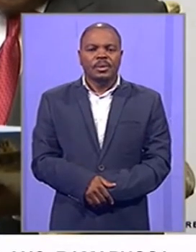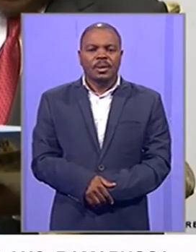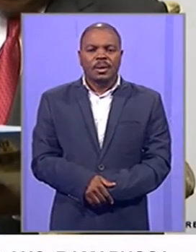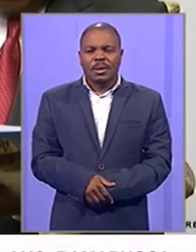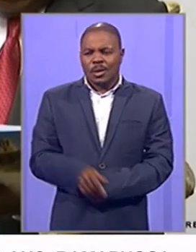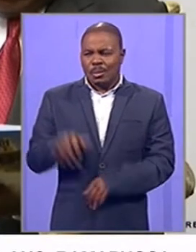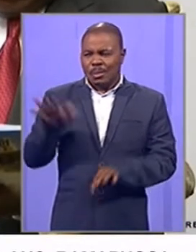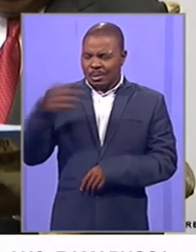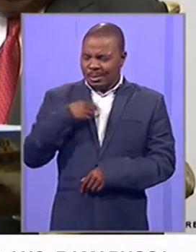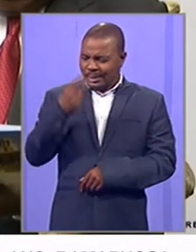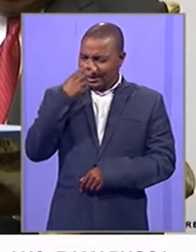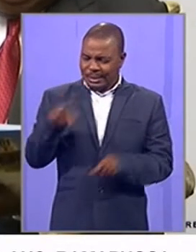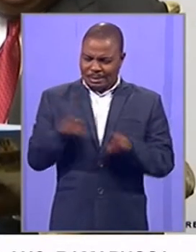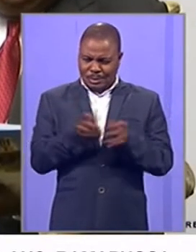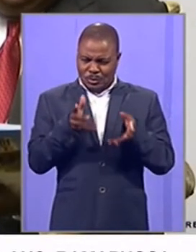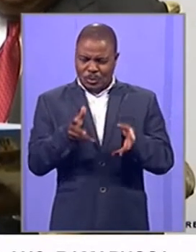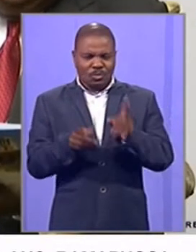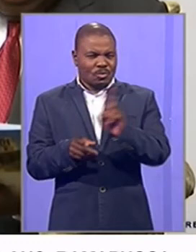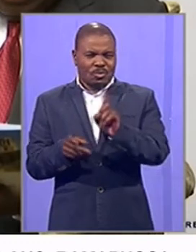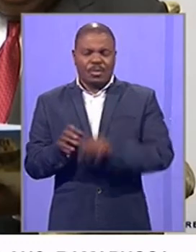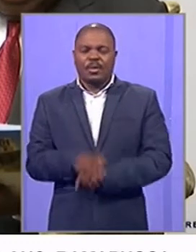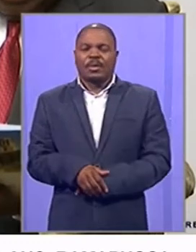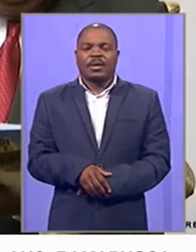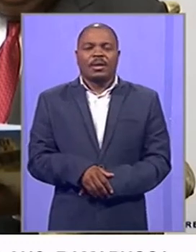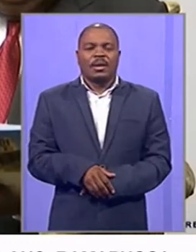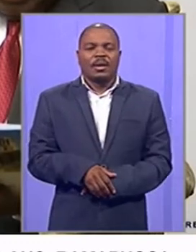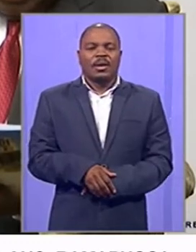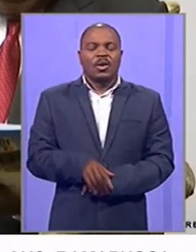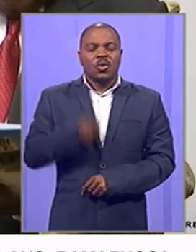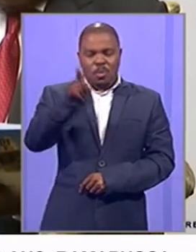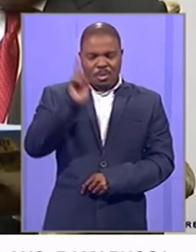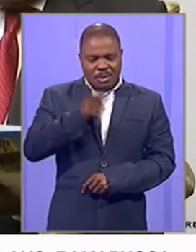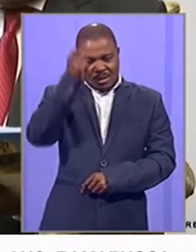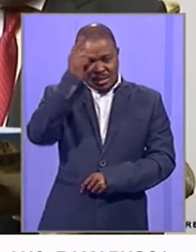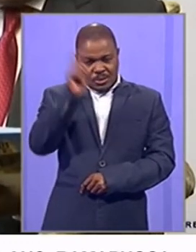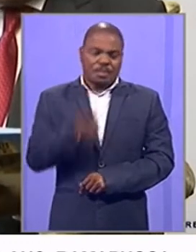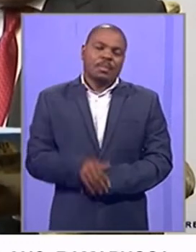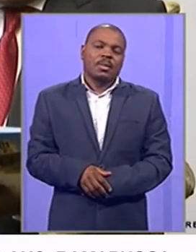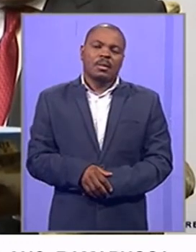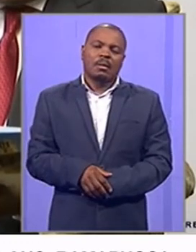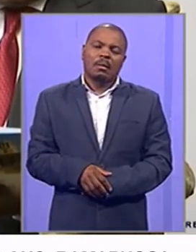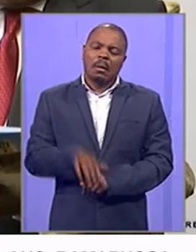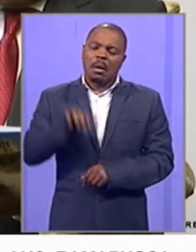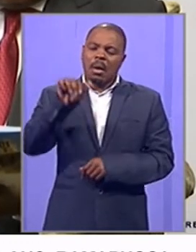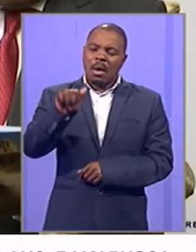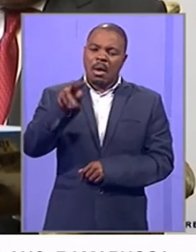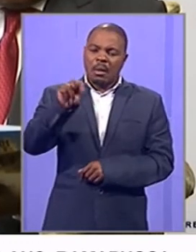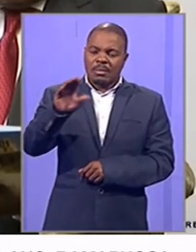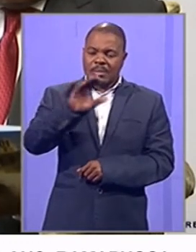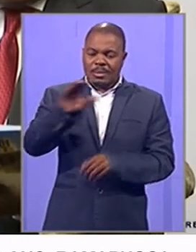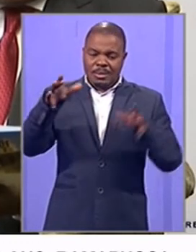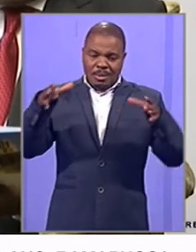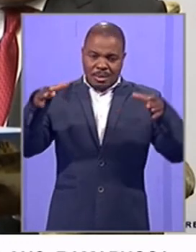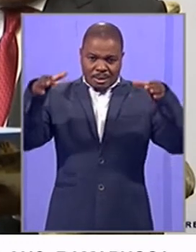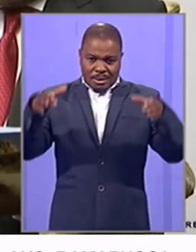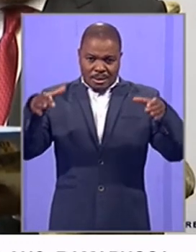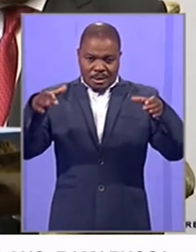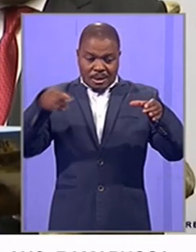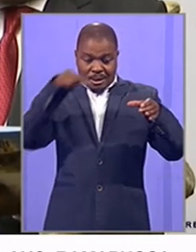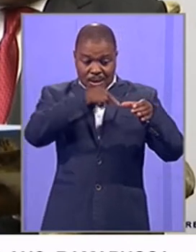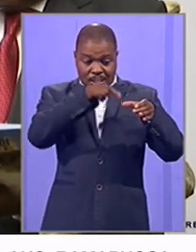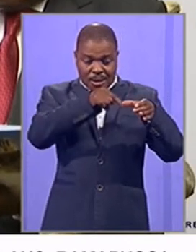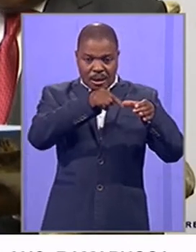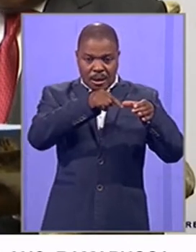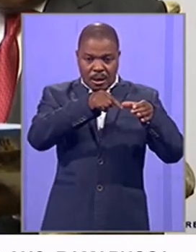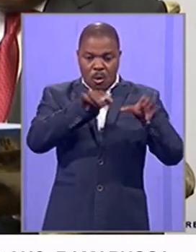see it that way. One should see it in a way where the ANC, which is the party